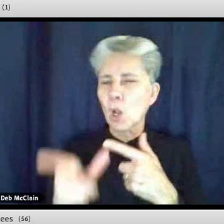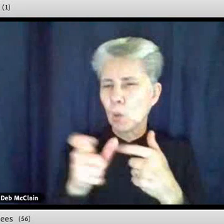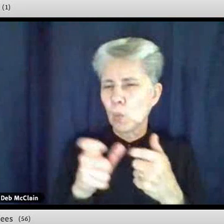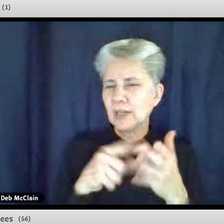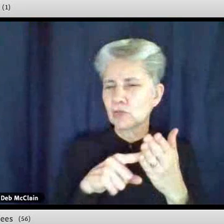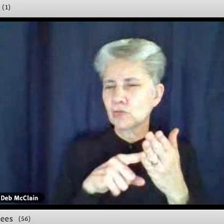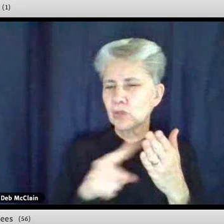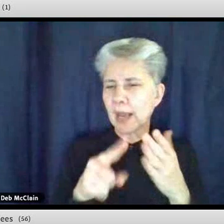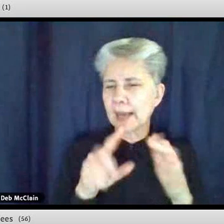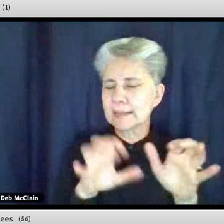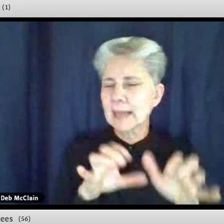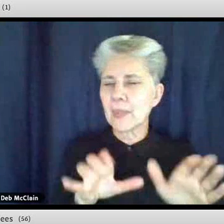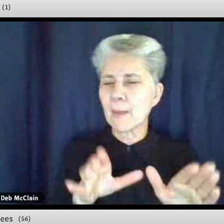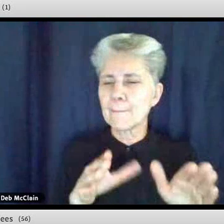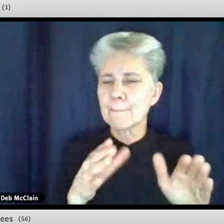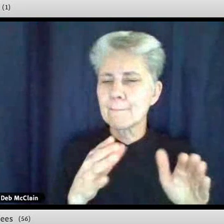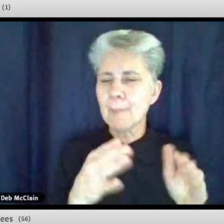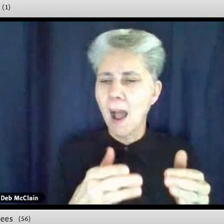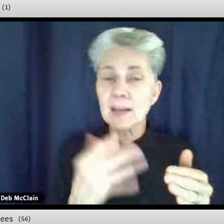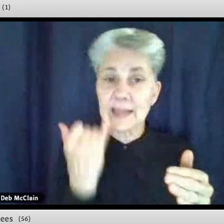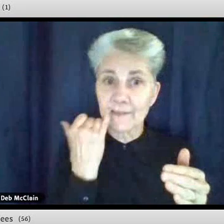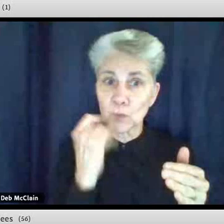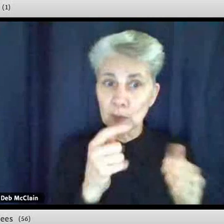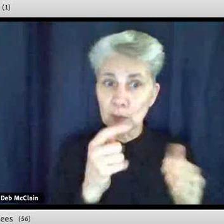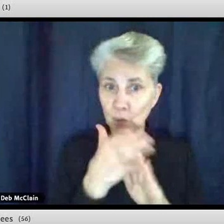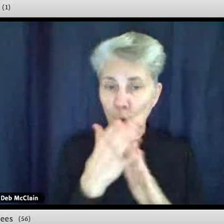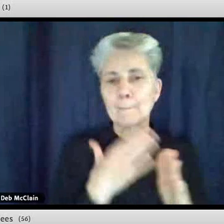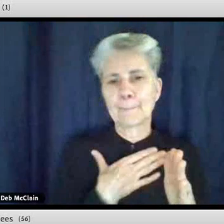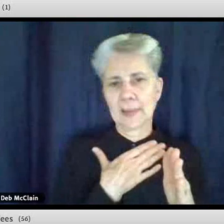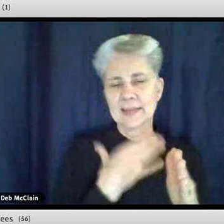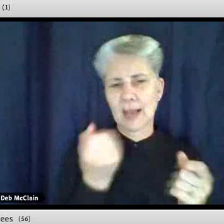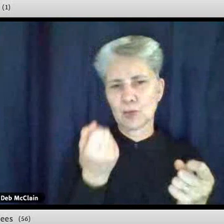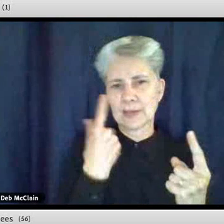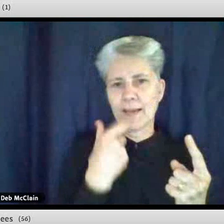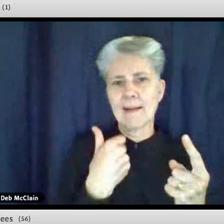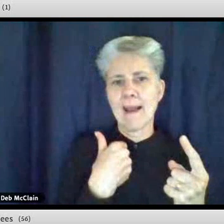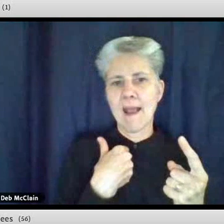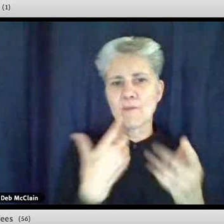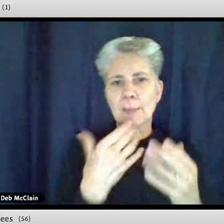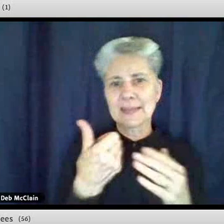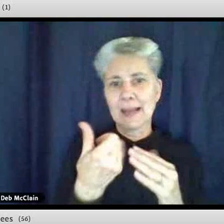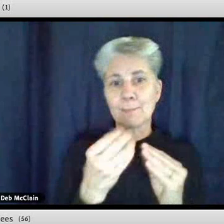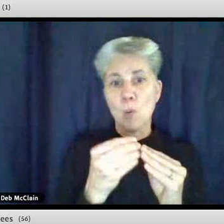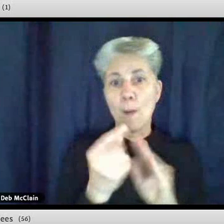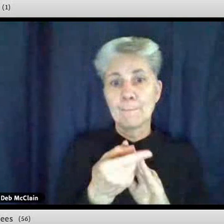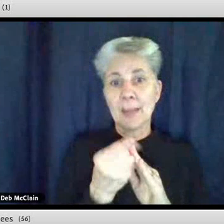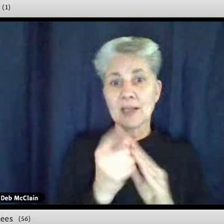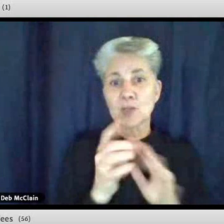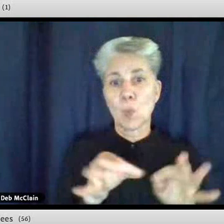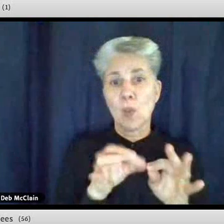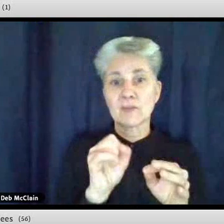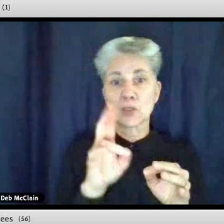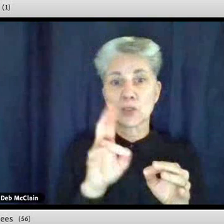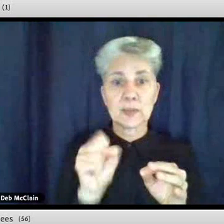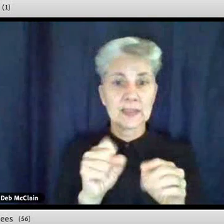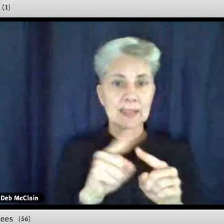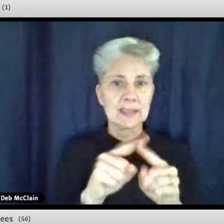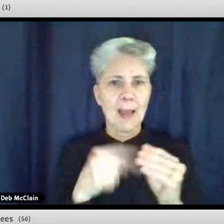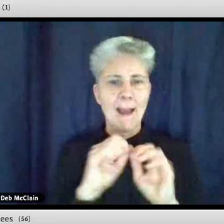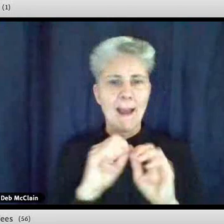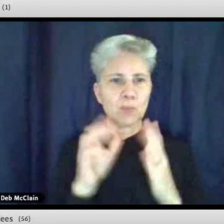she was skiing was false. So just a real quick check, type in the chat box. If you need to go, please,